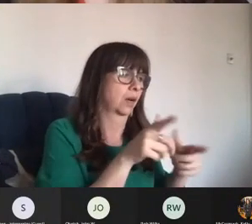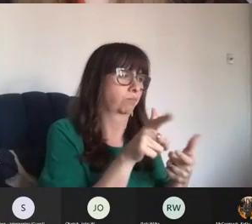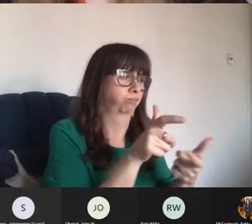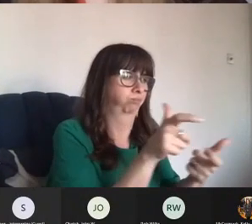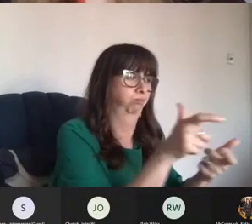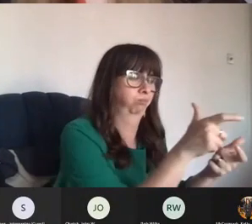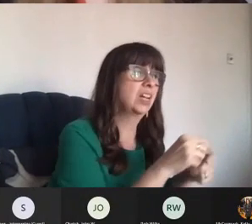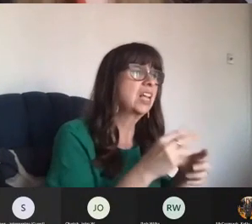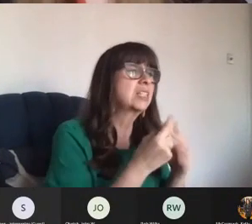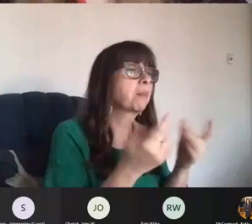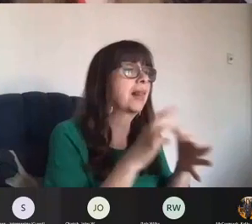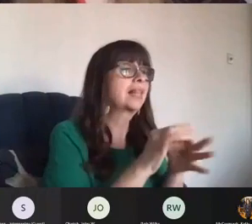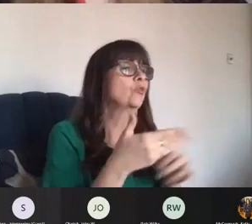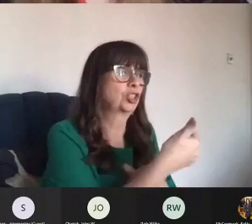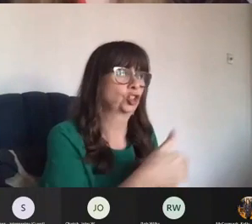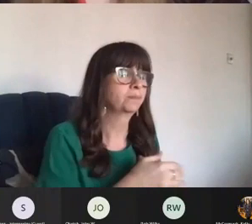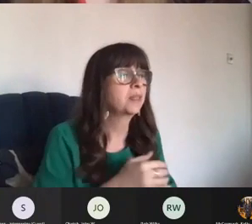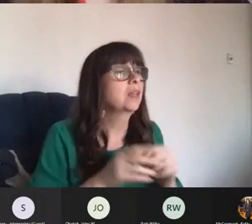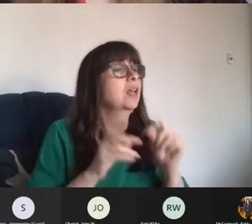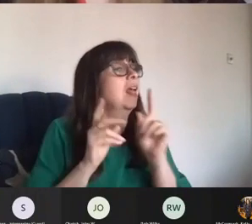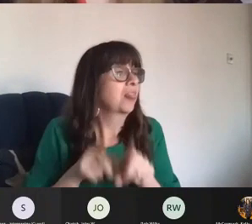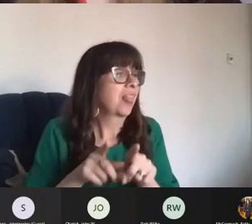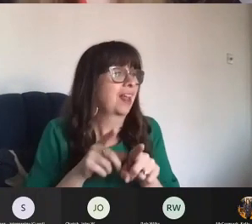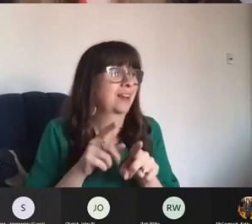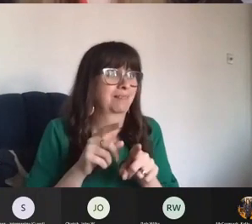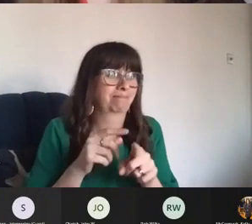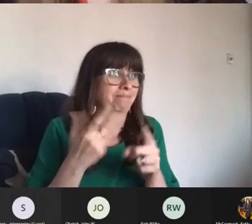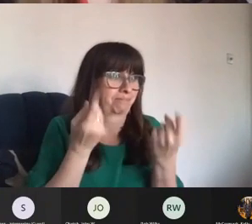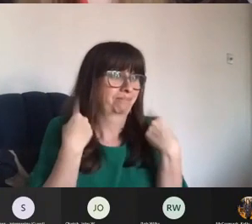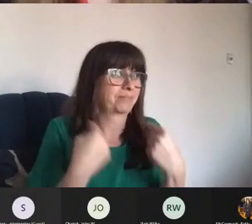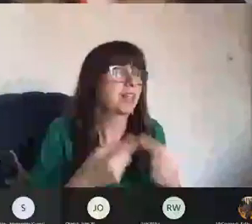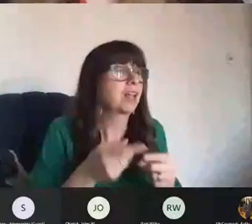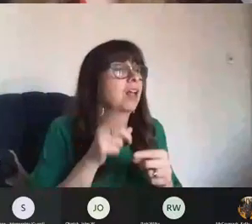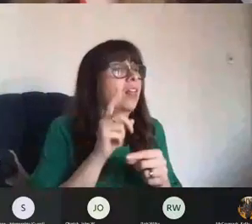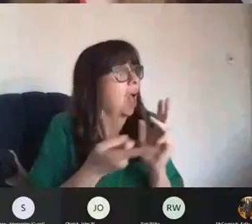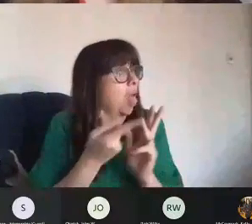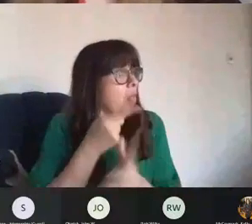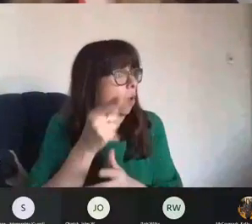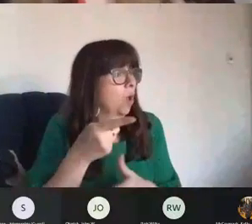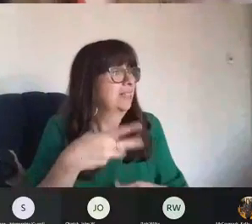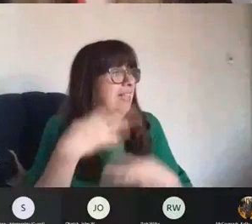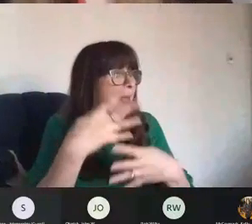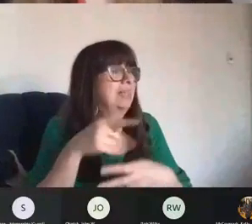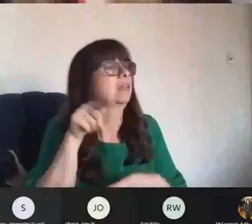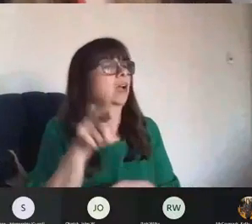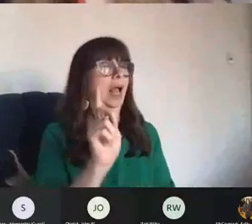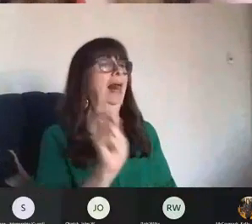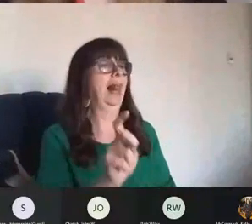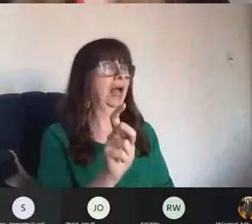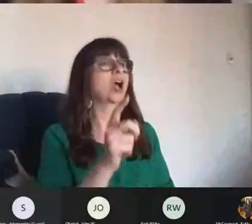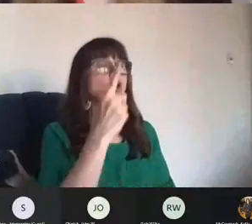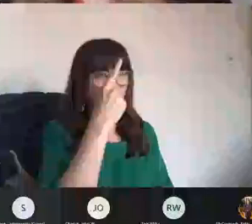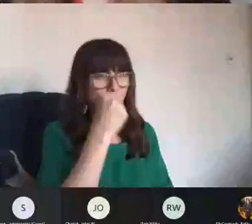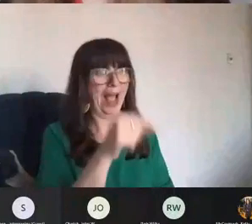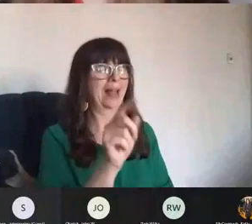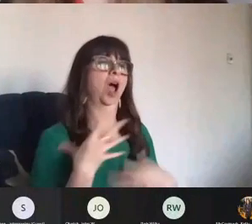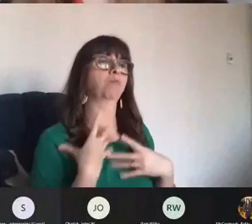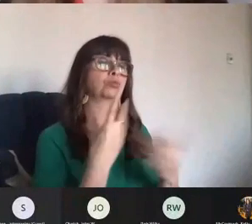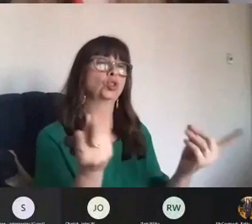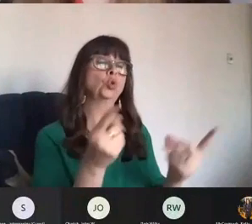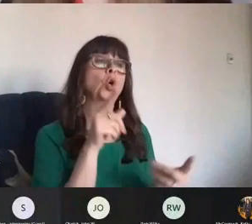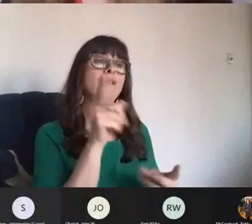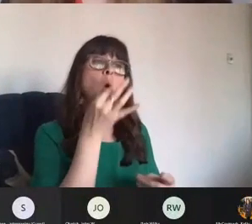also one of the DTC companies, Family Tree DNA, allows for their users to opt in, volunteer